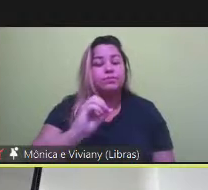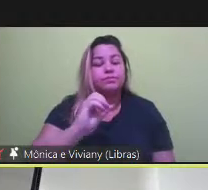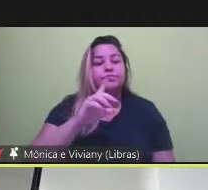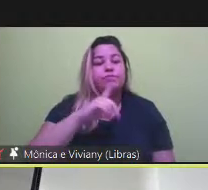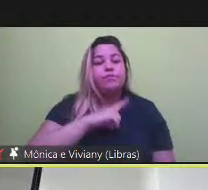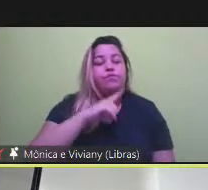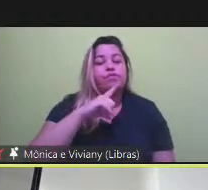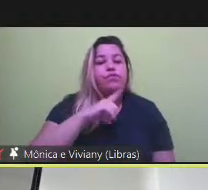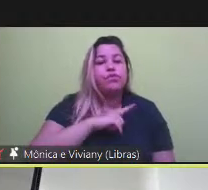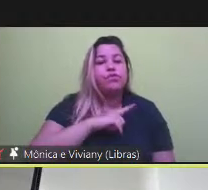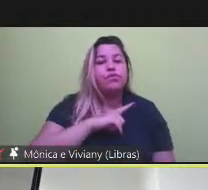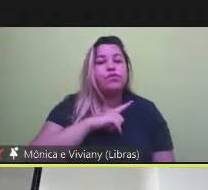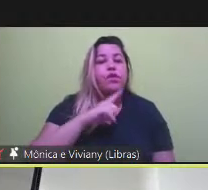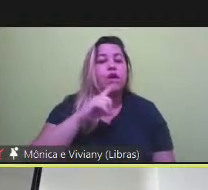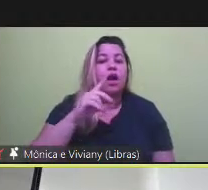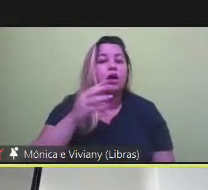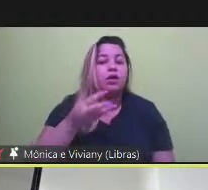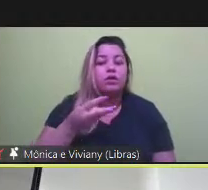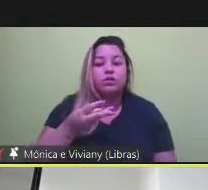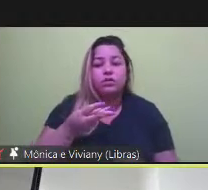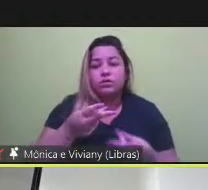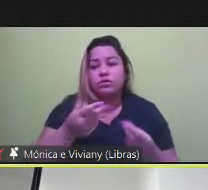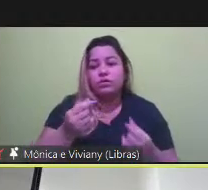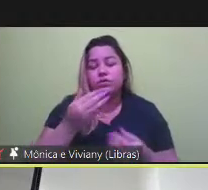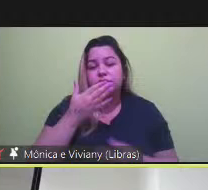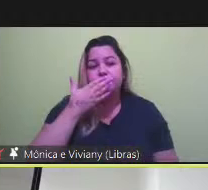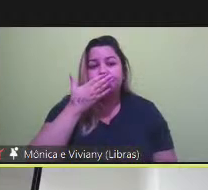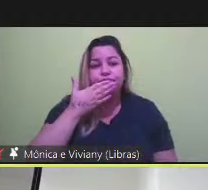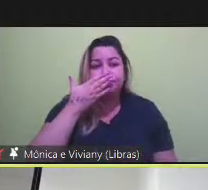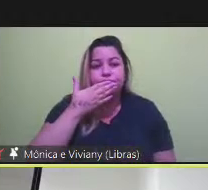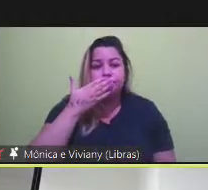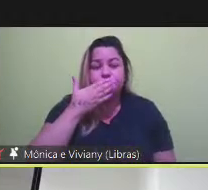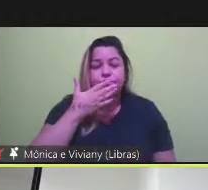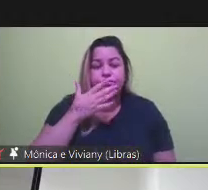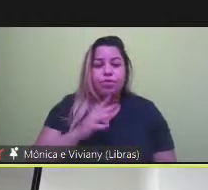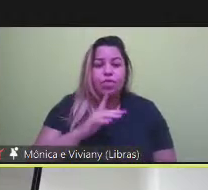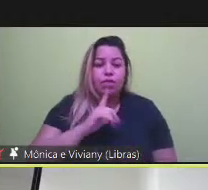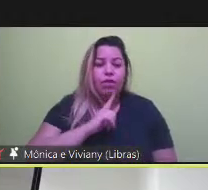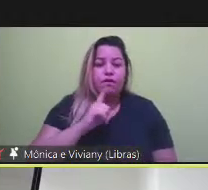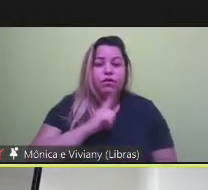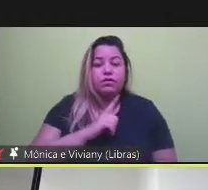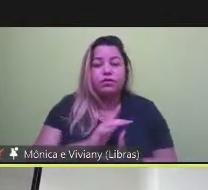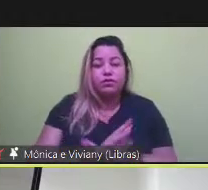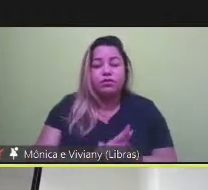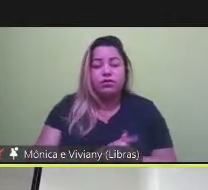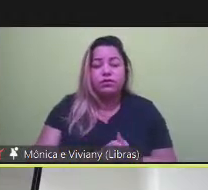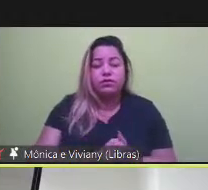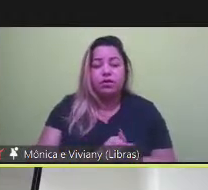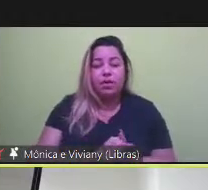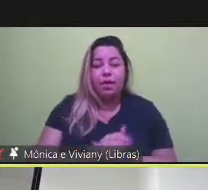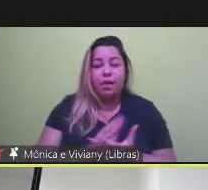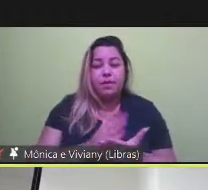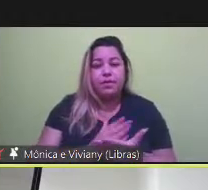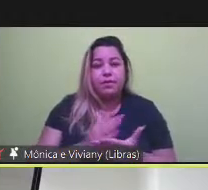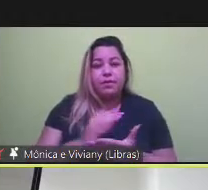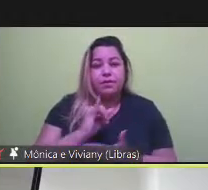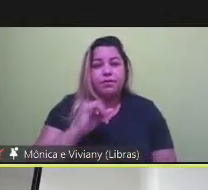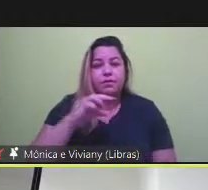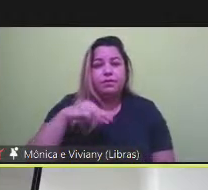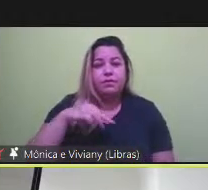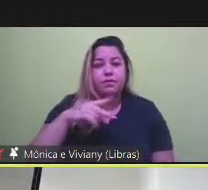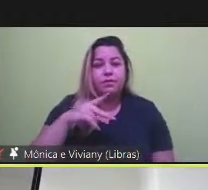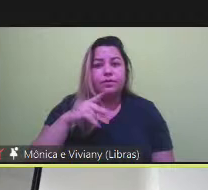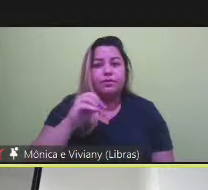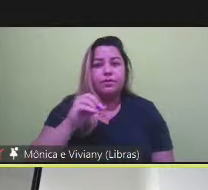of the sugar and the amount of sugar that these drinks have. At a first stage,